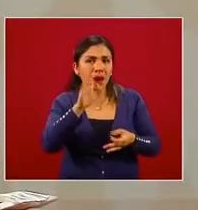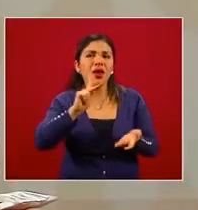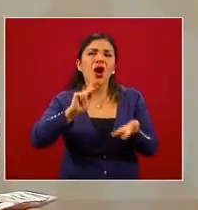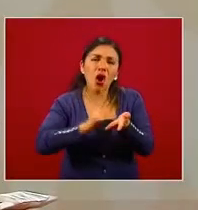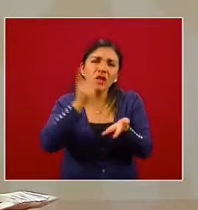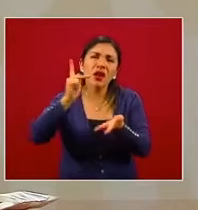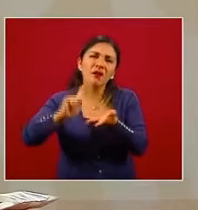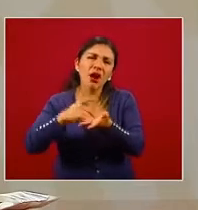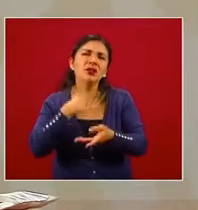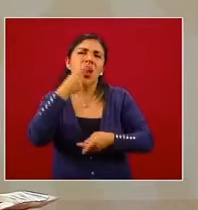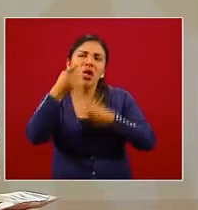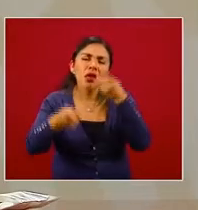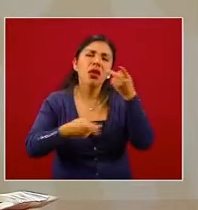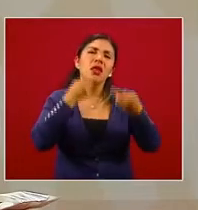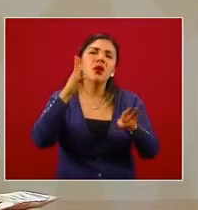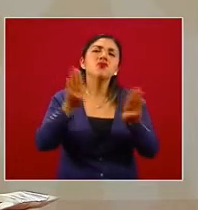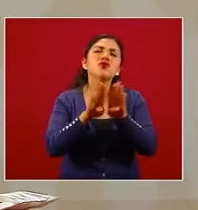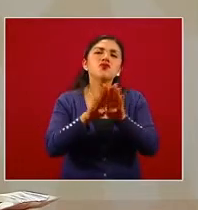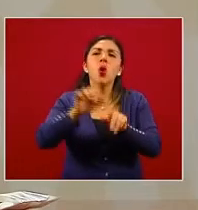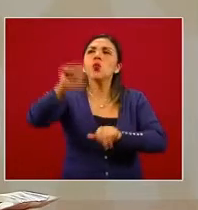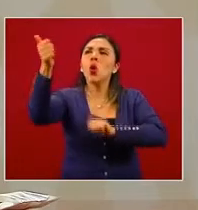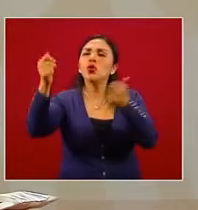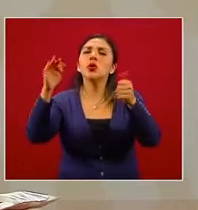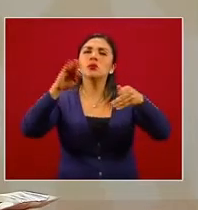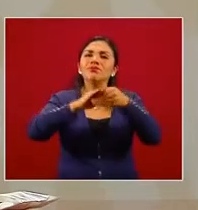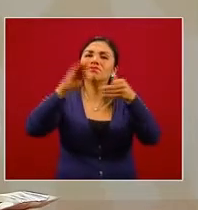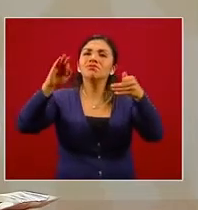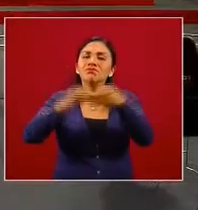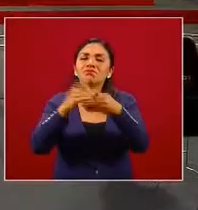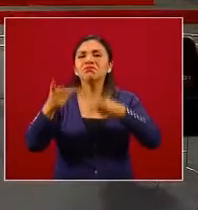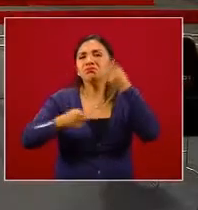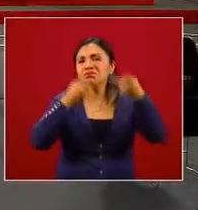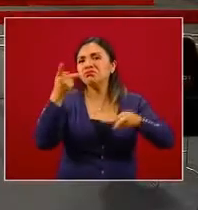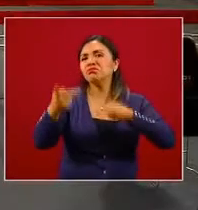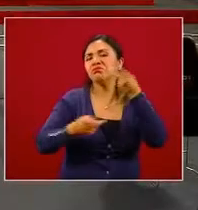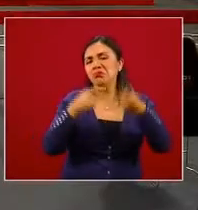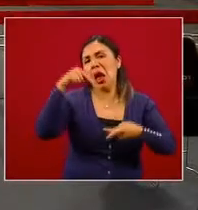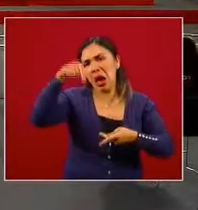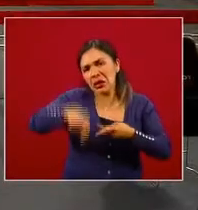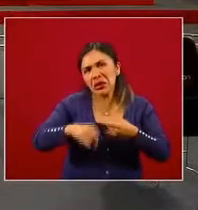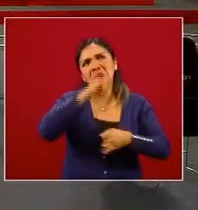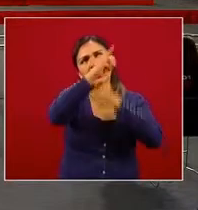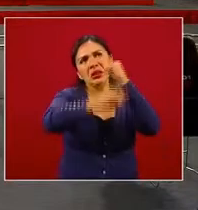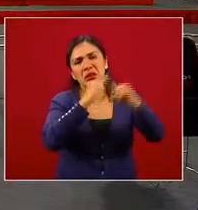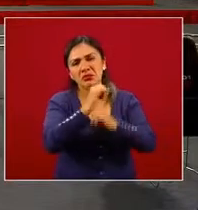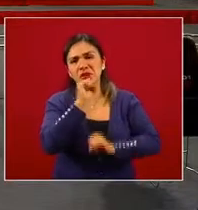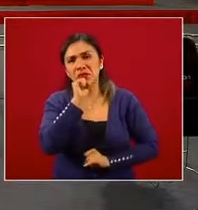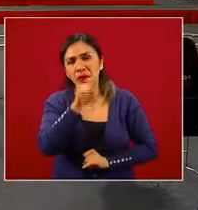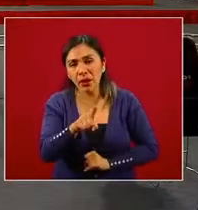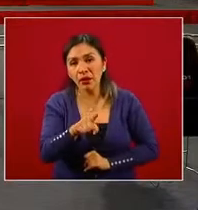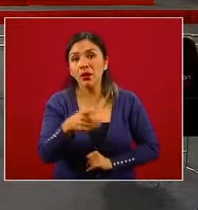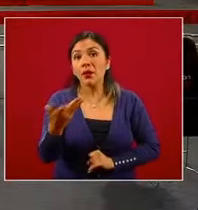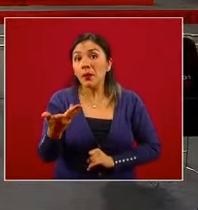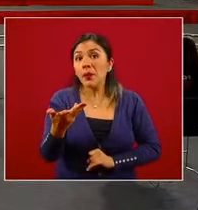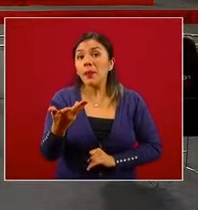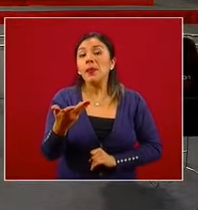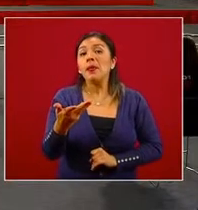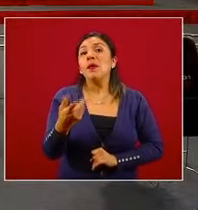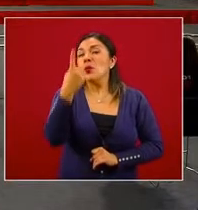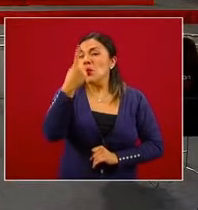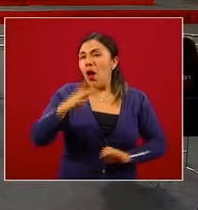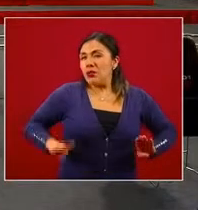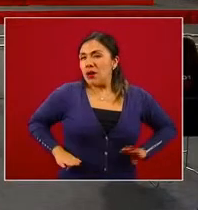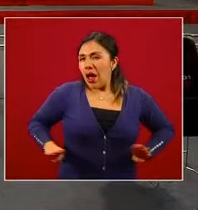it seems like the news is a bit repetitive. I think national and international media have focused on